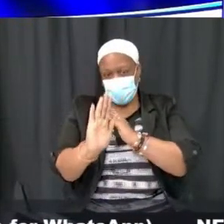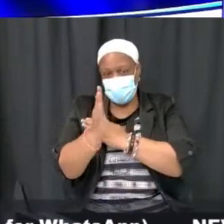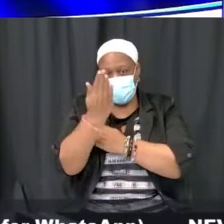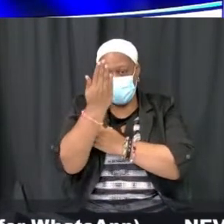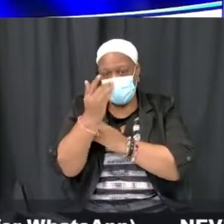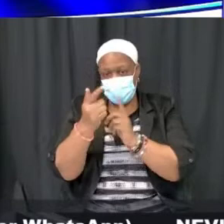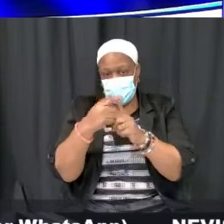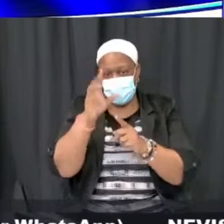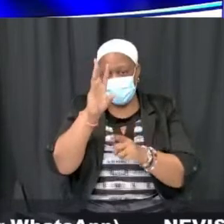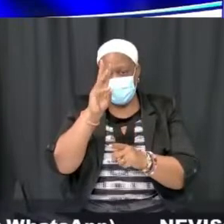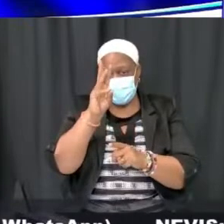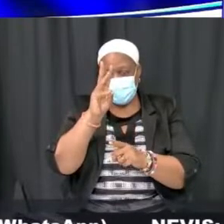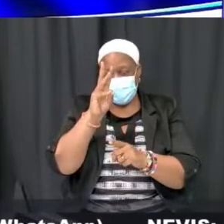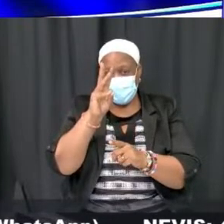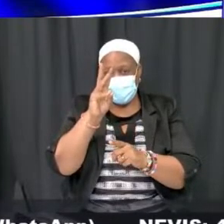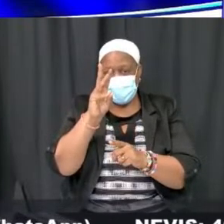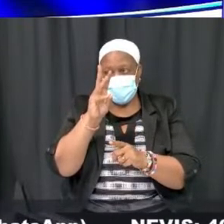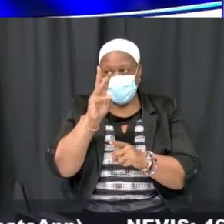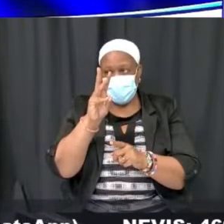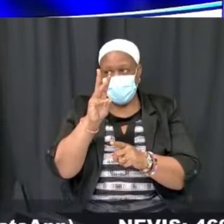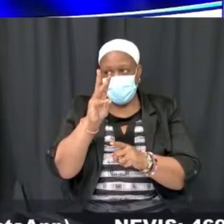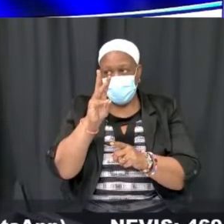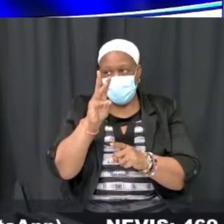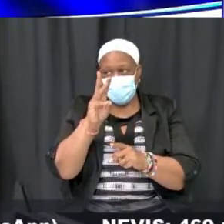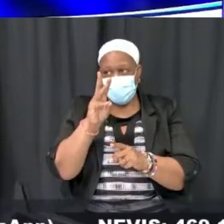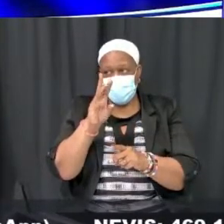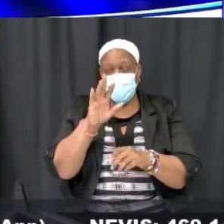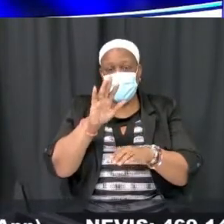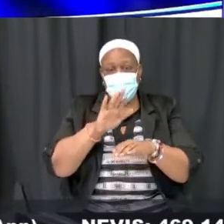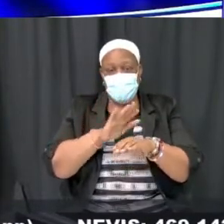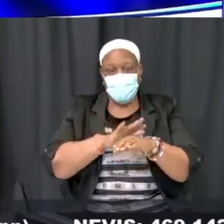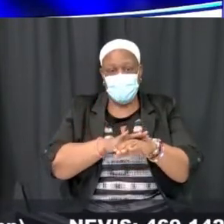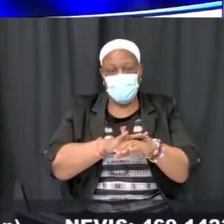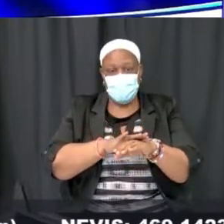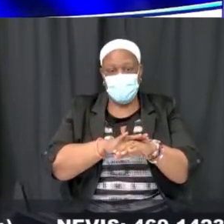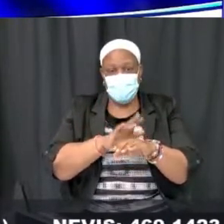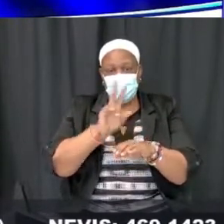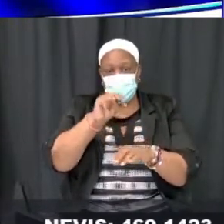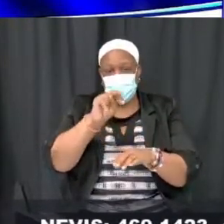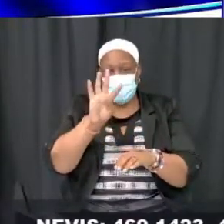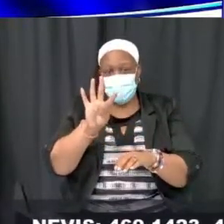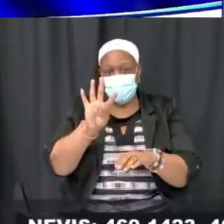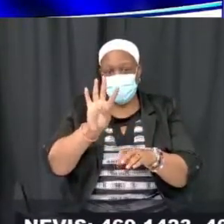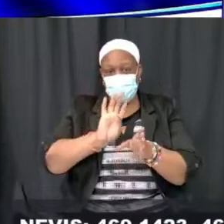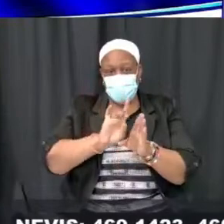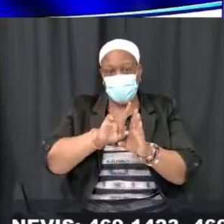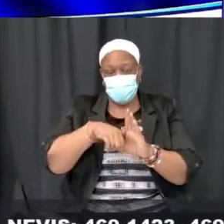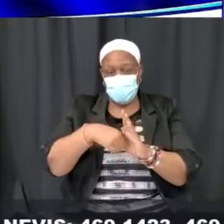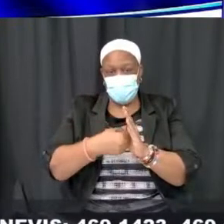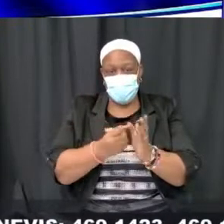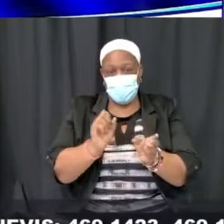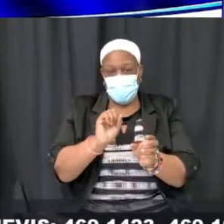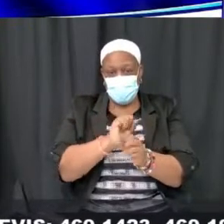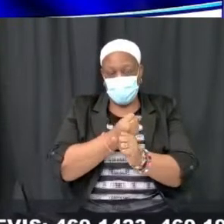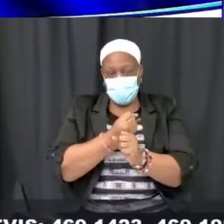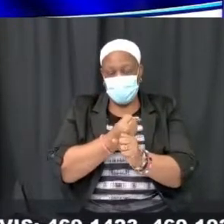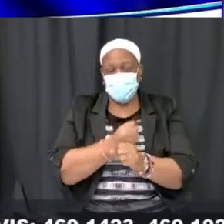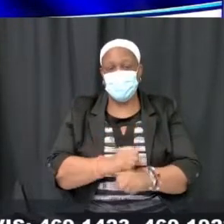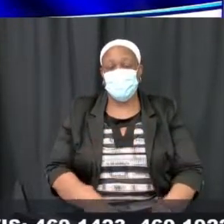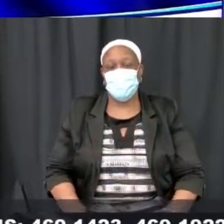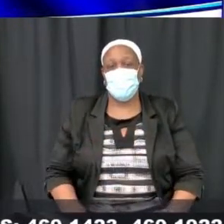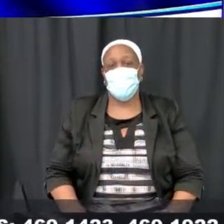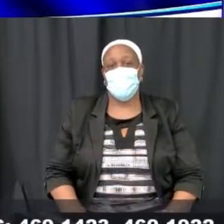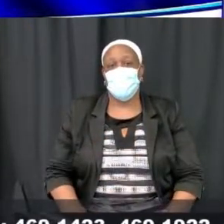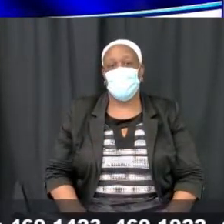p.m. This is on 24-hour curfew days. And for night fishers, they